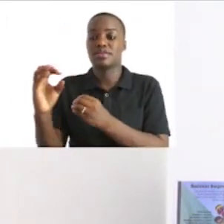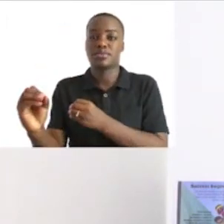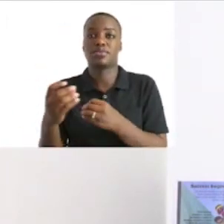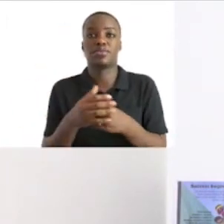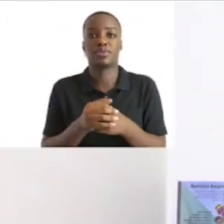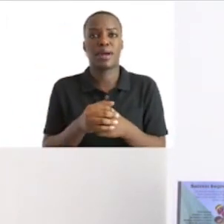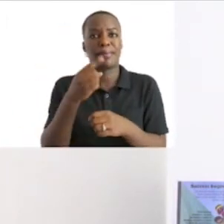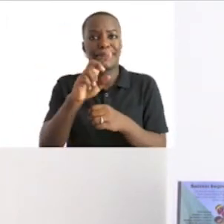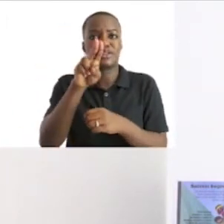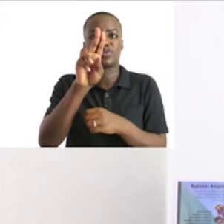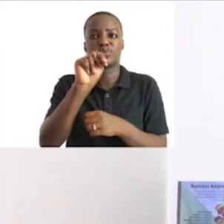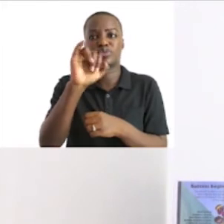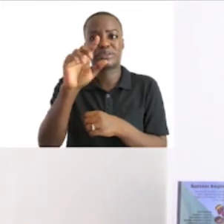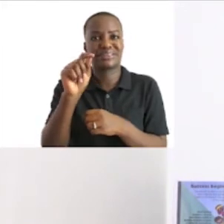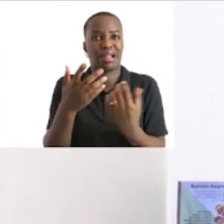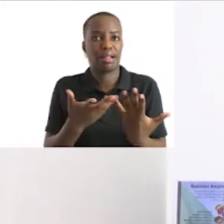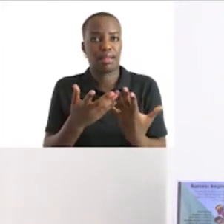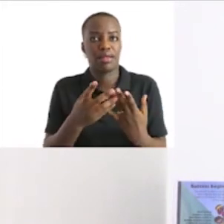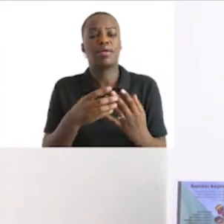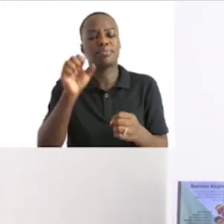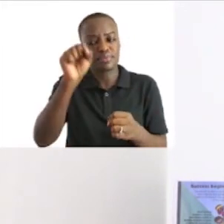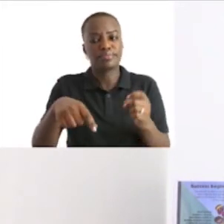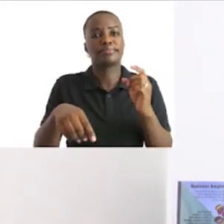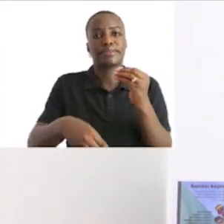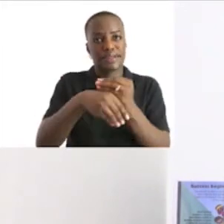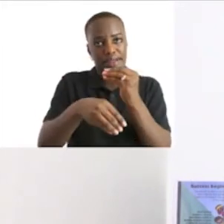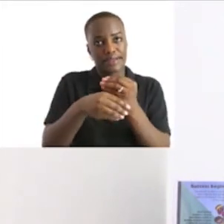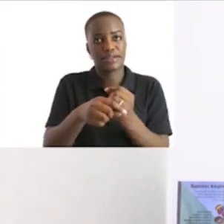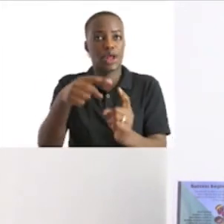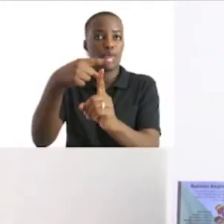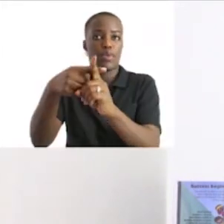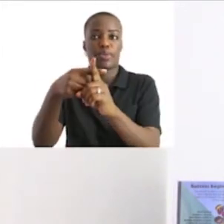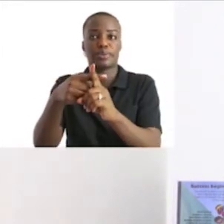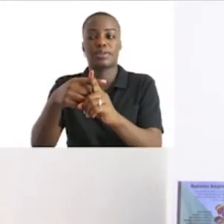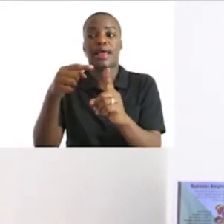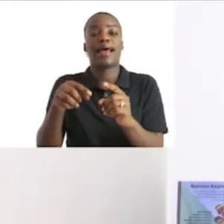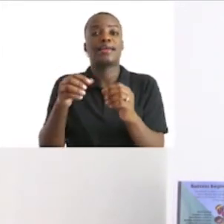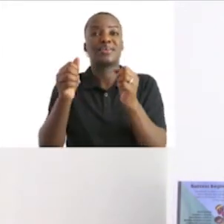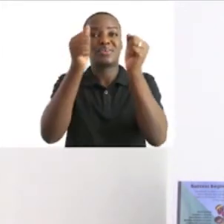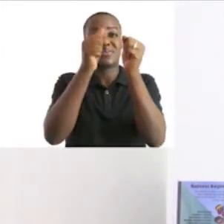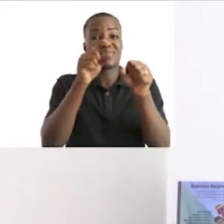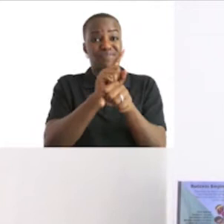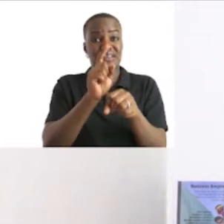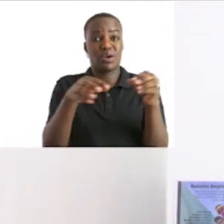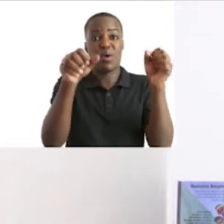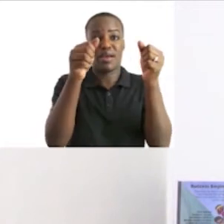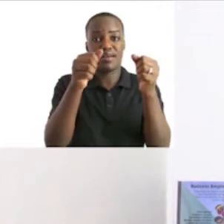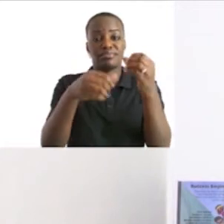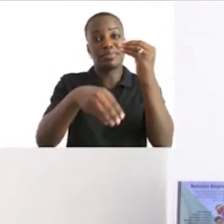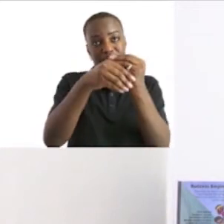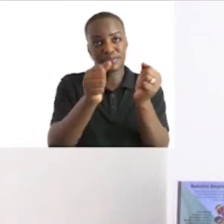So we take our units and we add them right then and there.